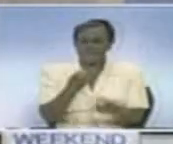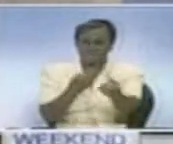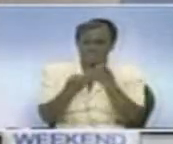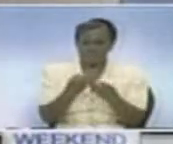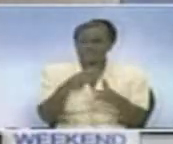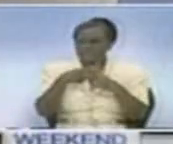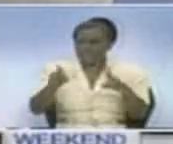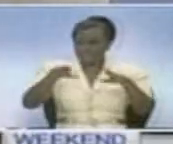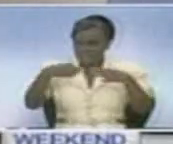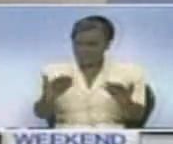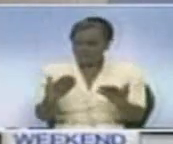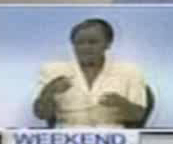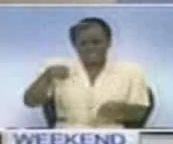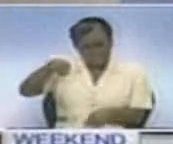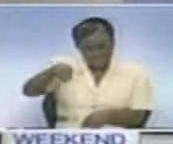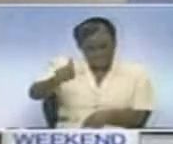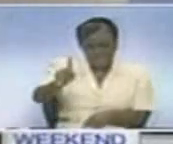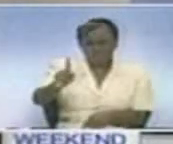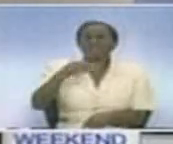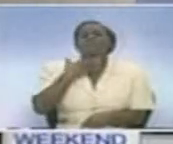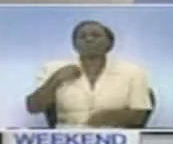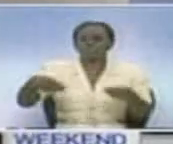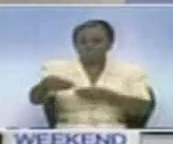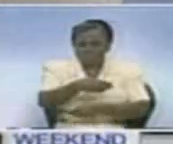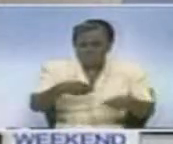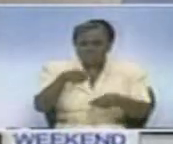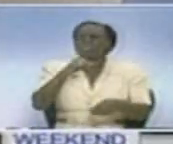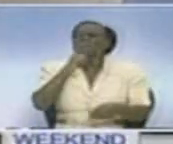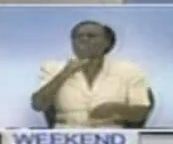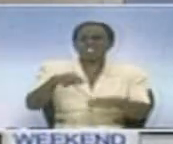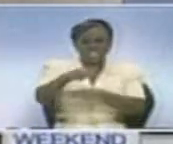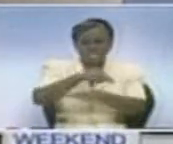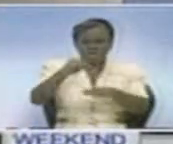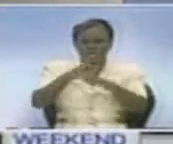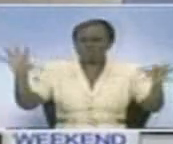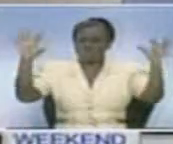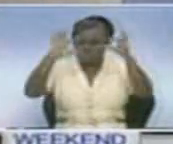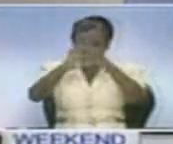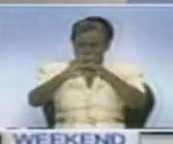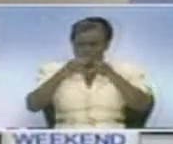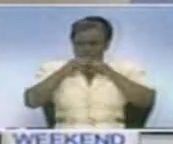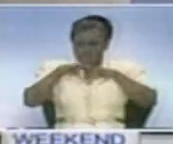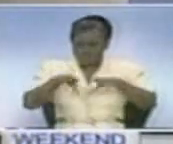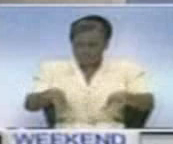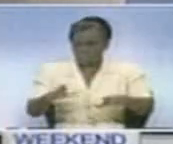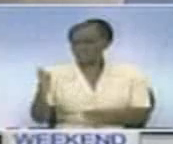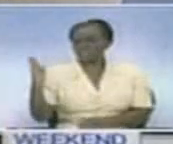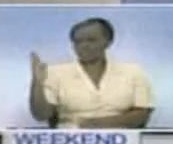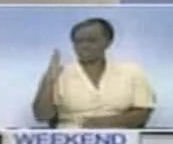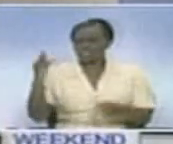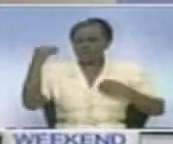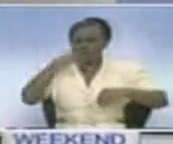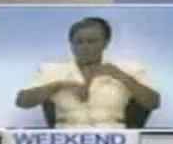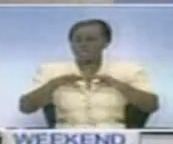off by saying that according to them, the clamor for dialogue is not about national unity, devolution, security,